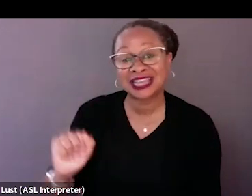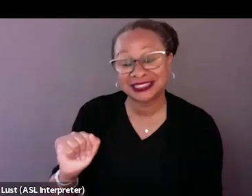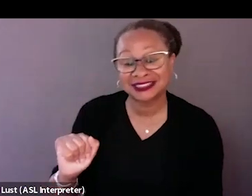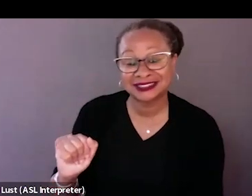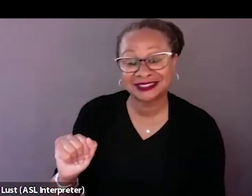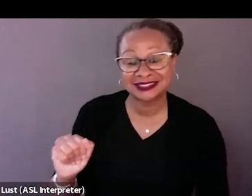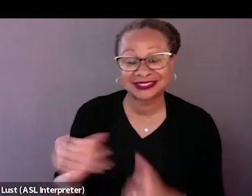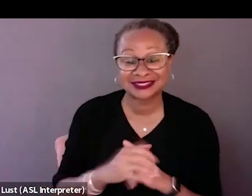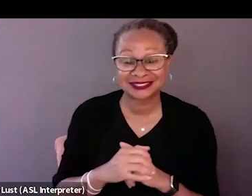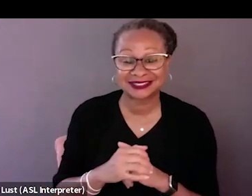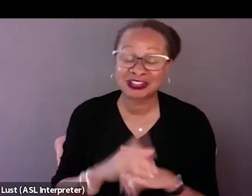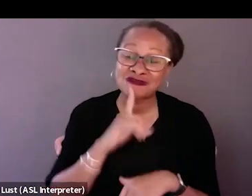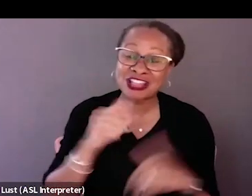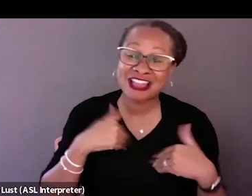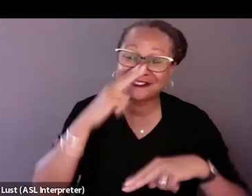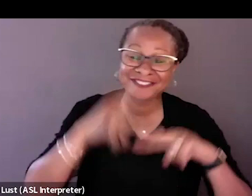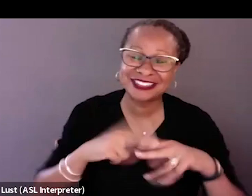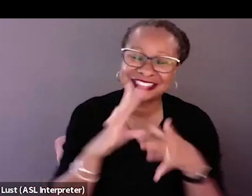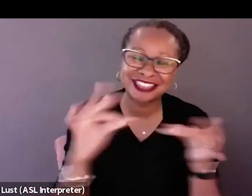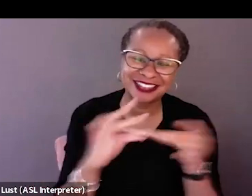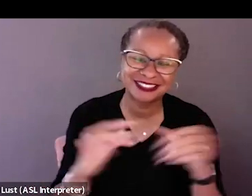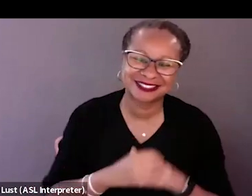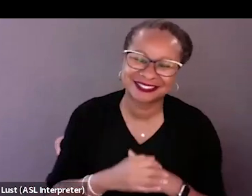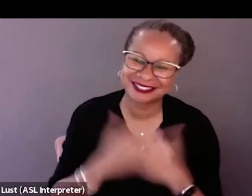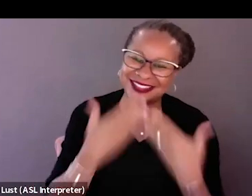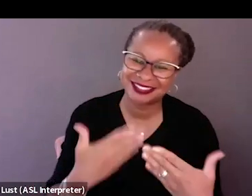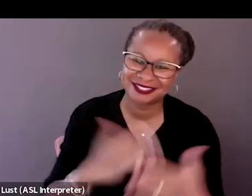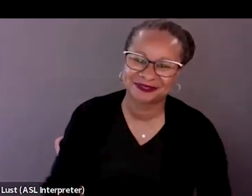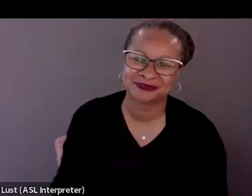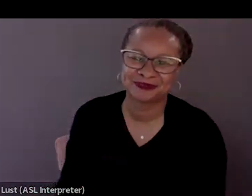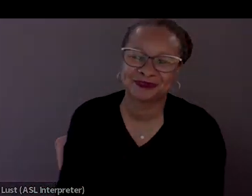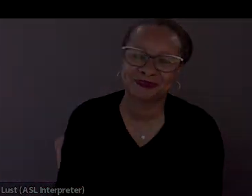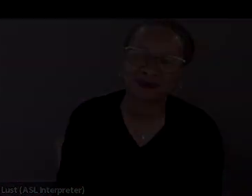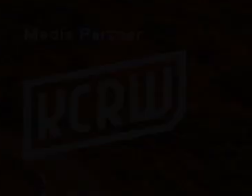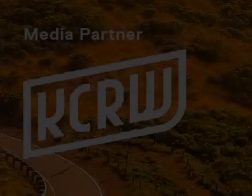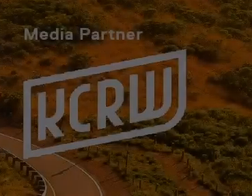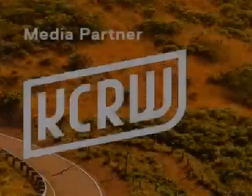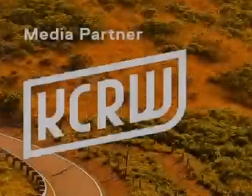Really had fun talking. Yeah. Thank you.